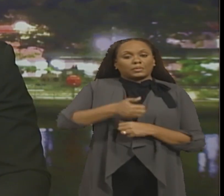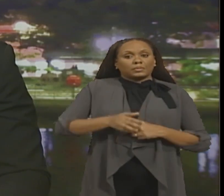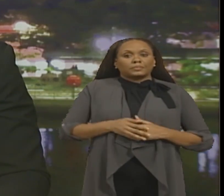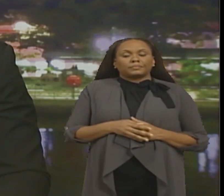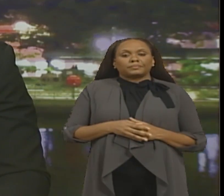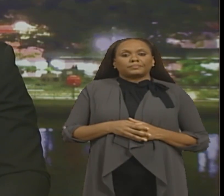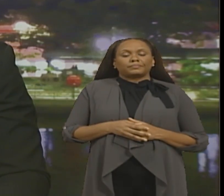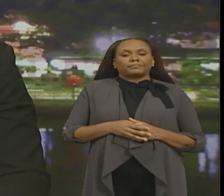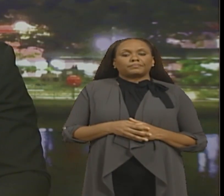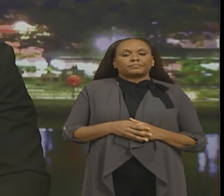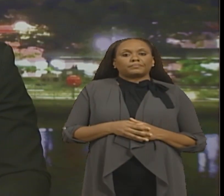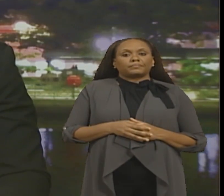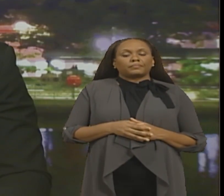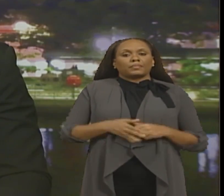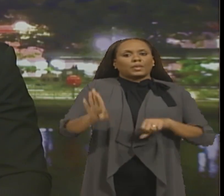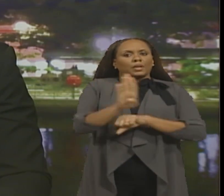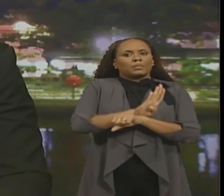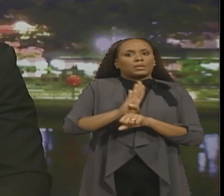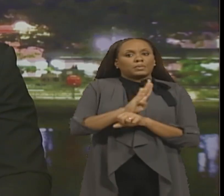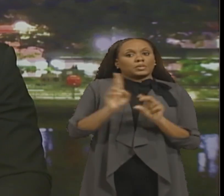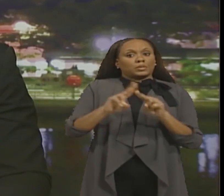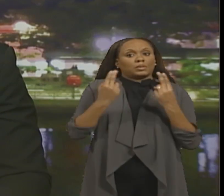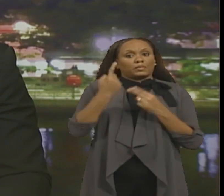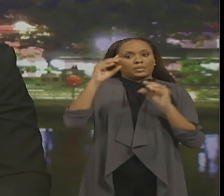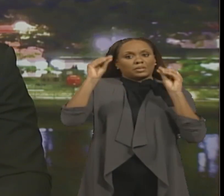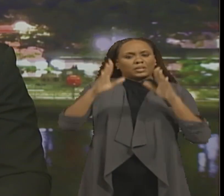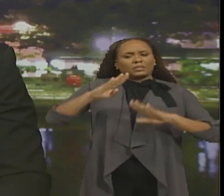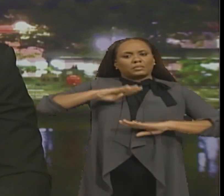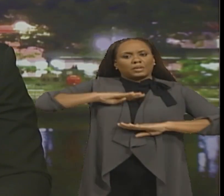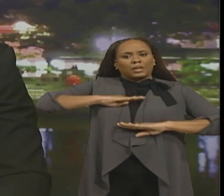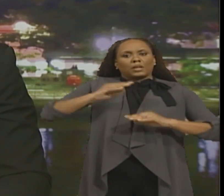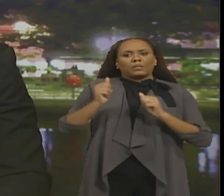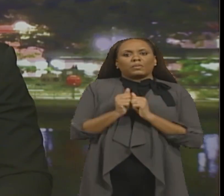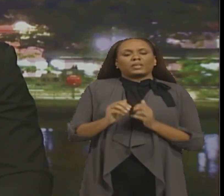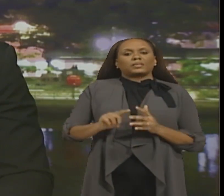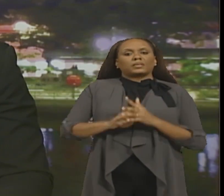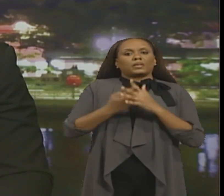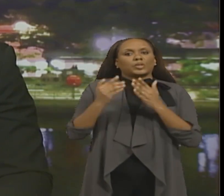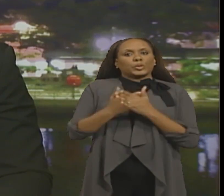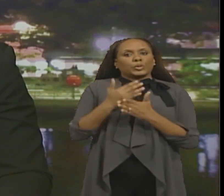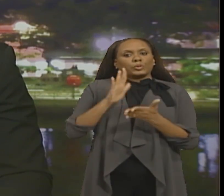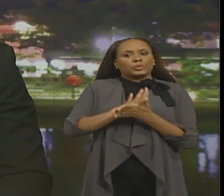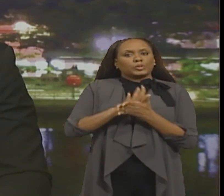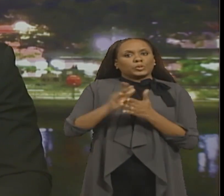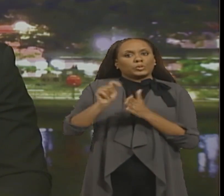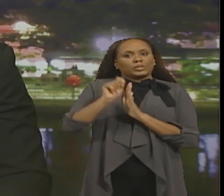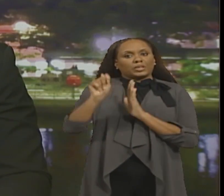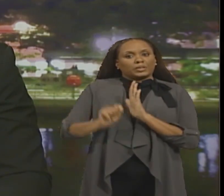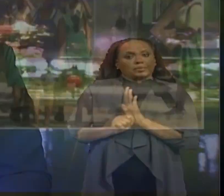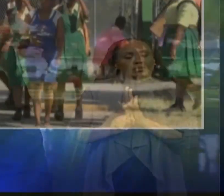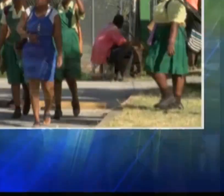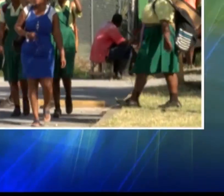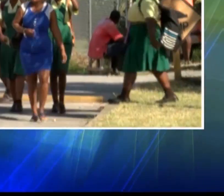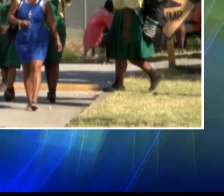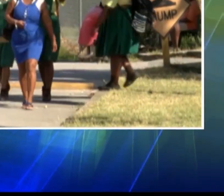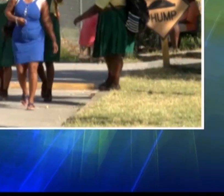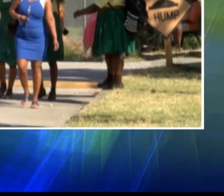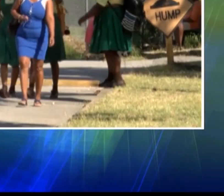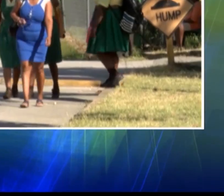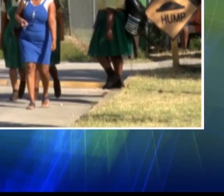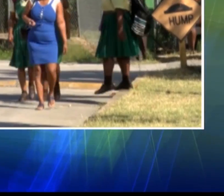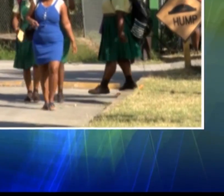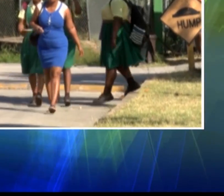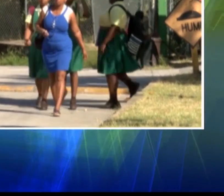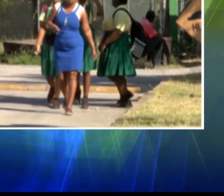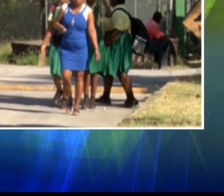The Barbados Union of Teachers has expressed satisfaction with the start of the new term. BUT President Sean Spencer says most schools